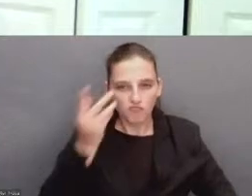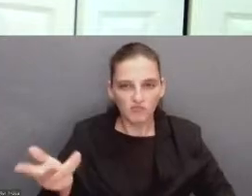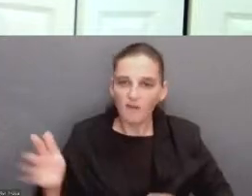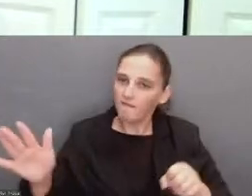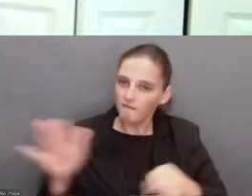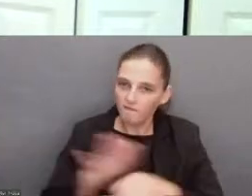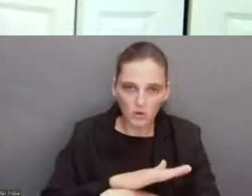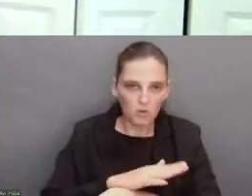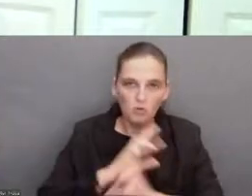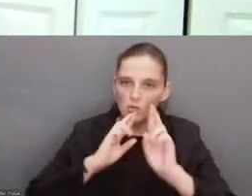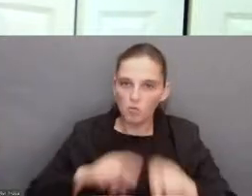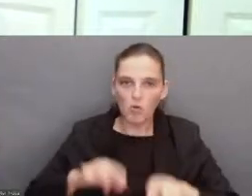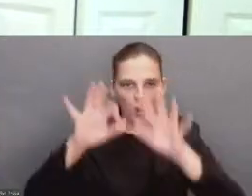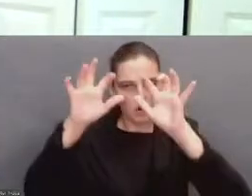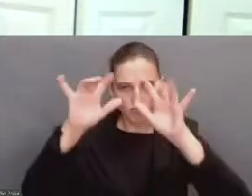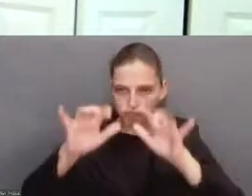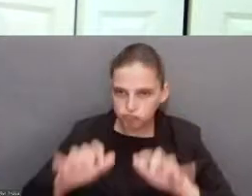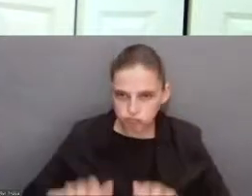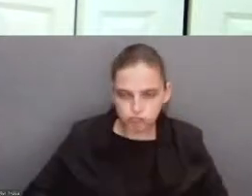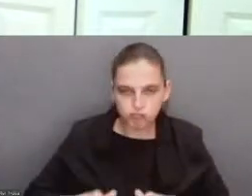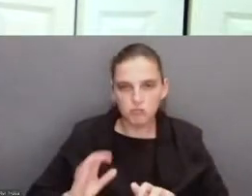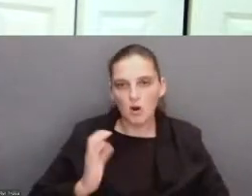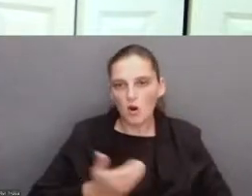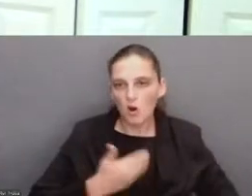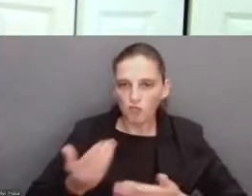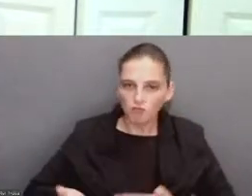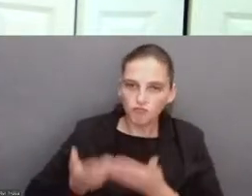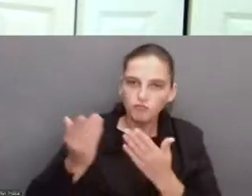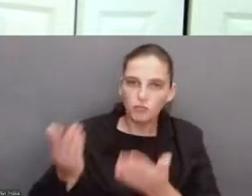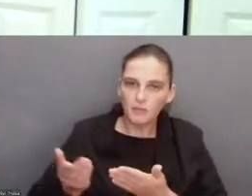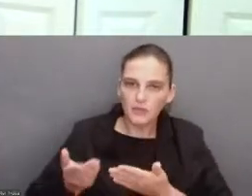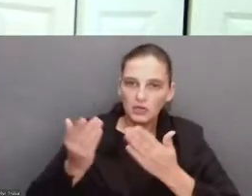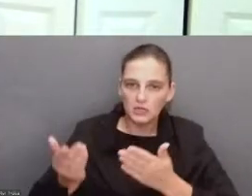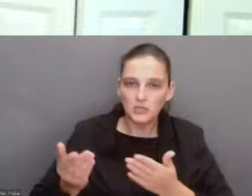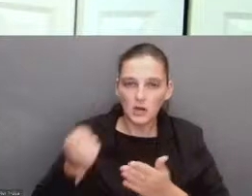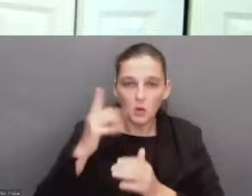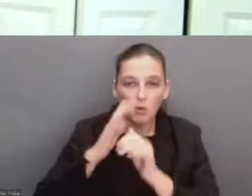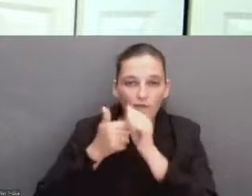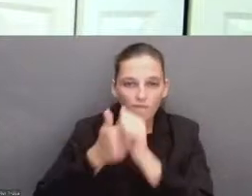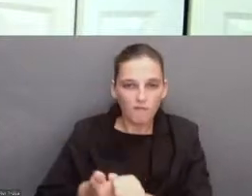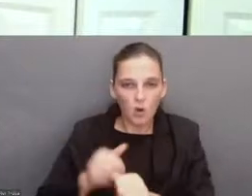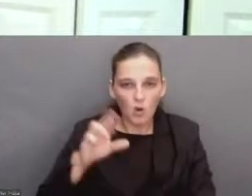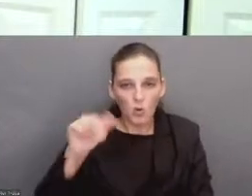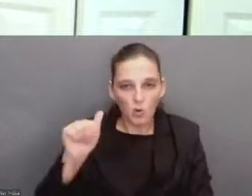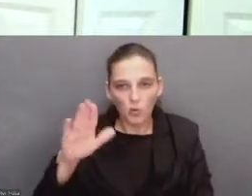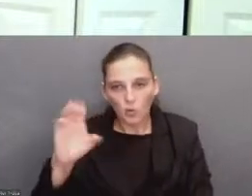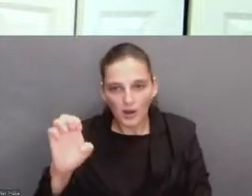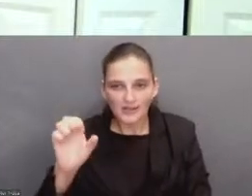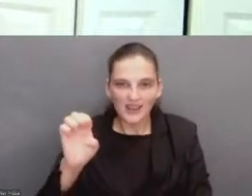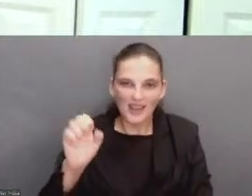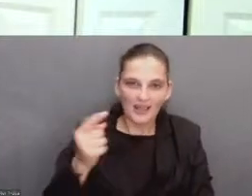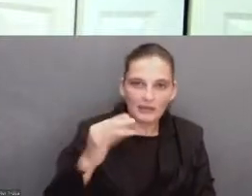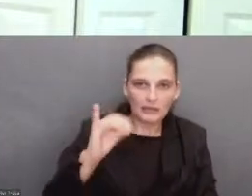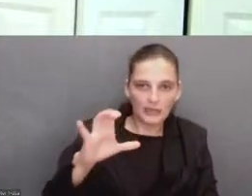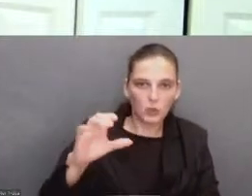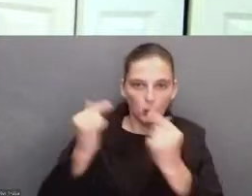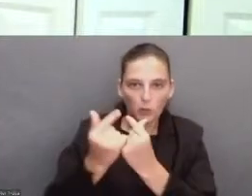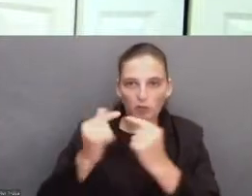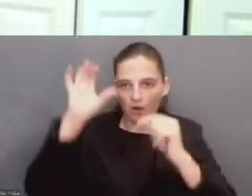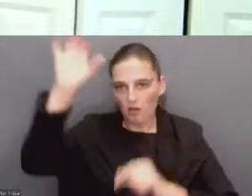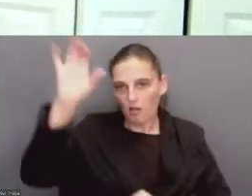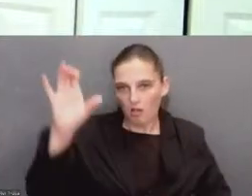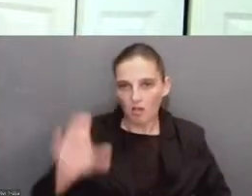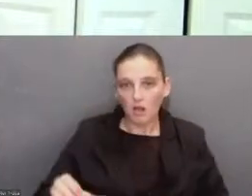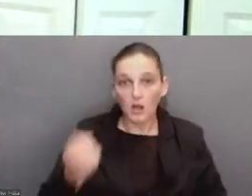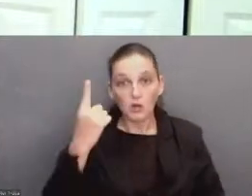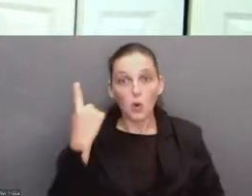a number of recommendations broken down by racial or ethnic groups, because one size does not fit all. And we